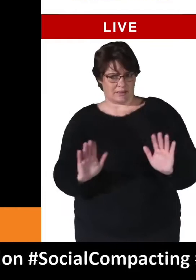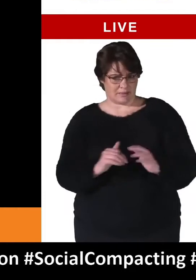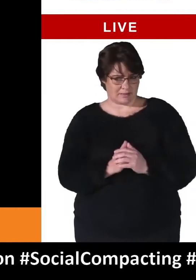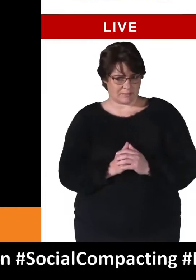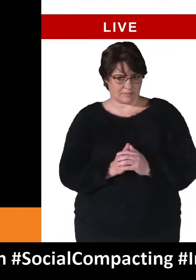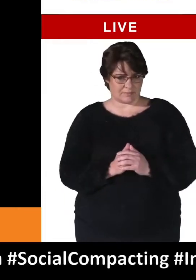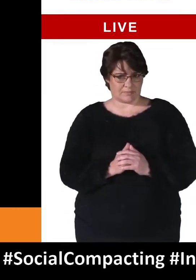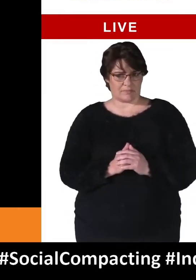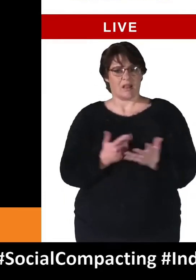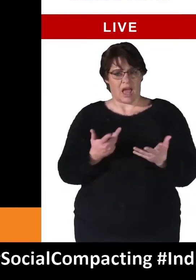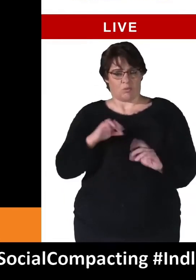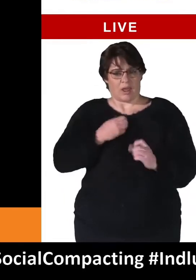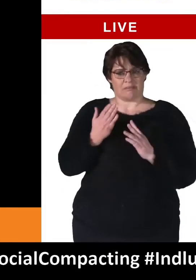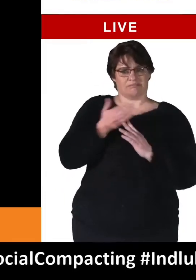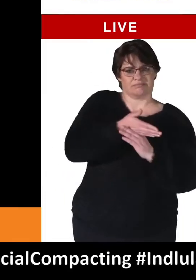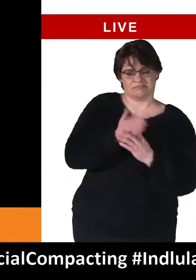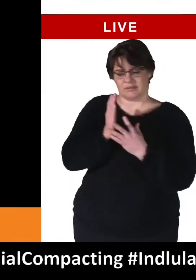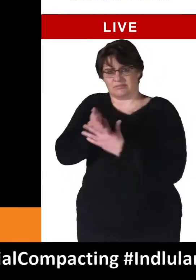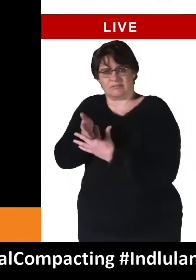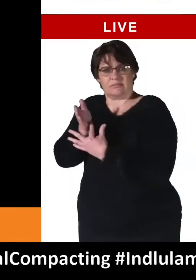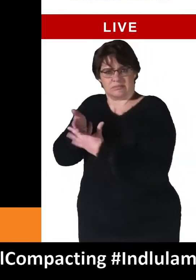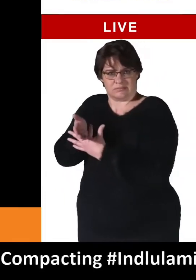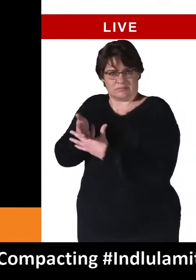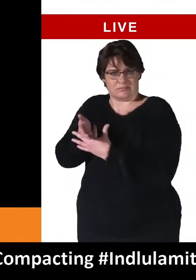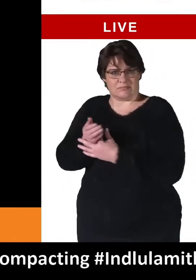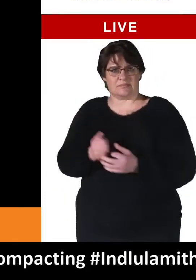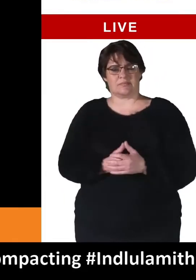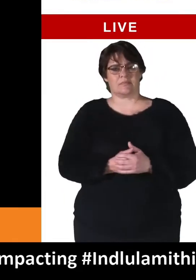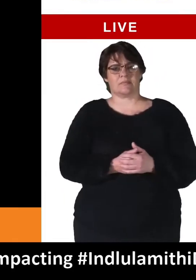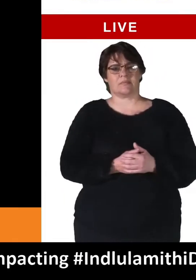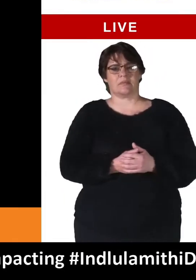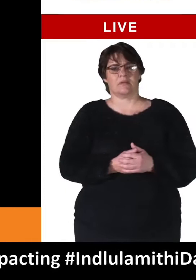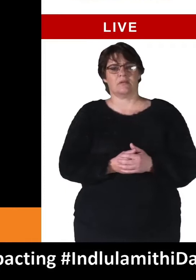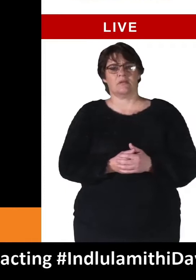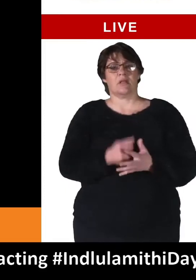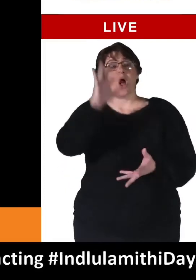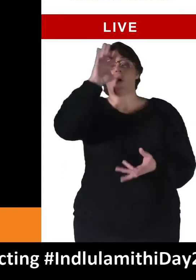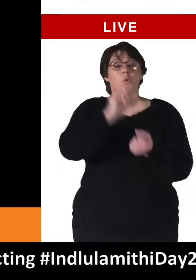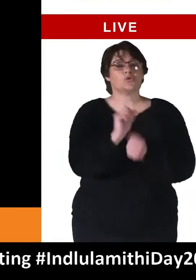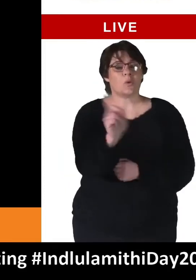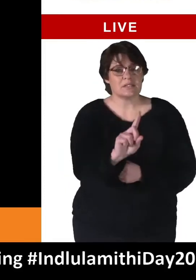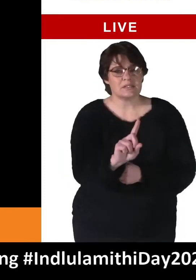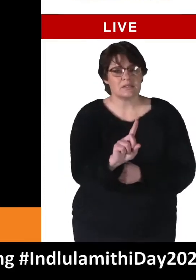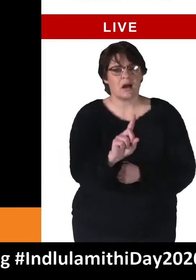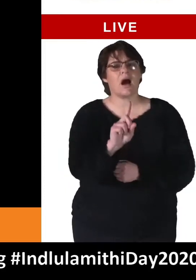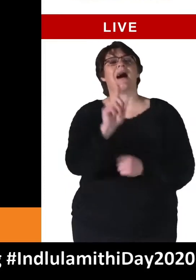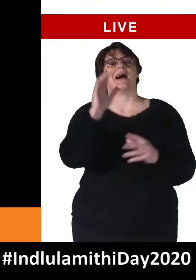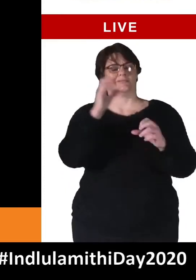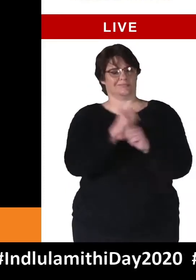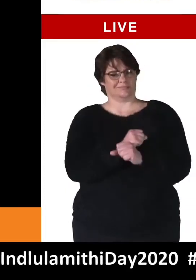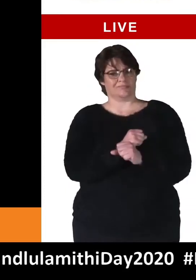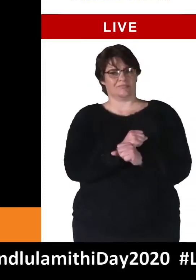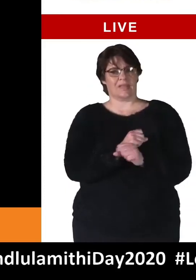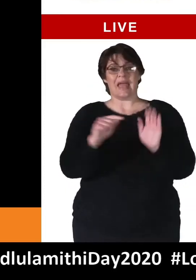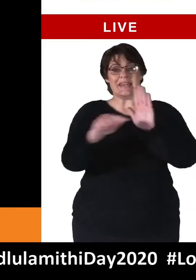these interventions, the six-pillar bridge? The conclusions that we come to is that this will